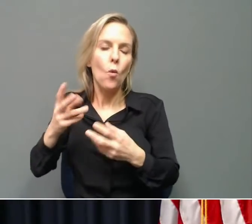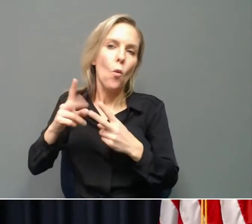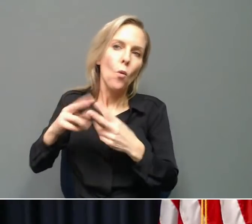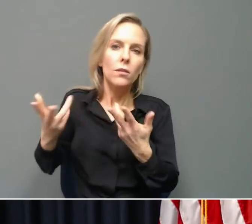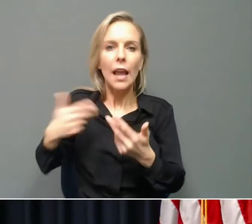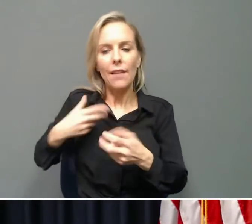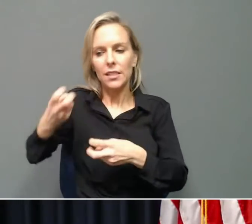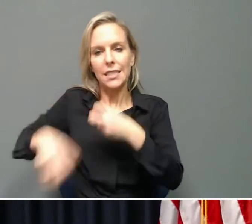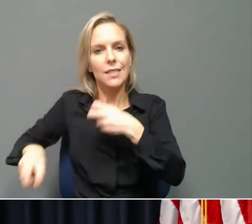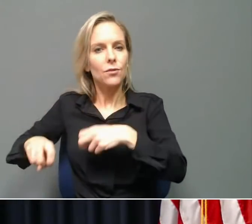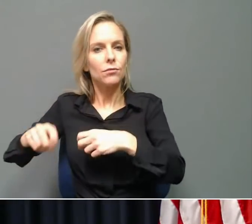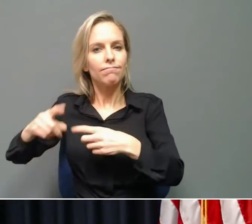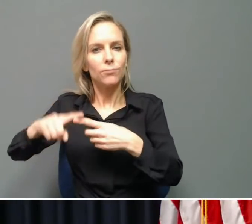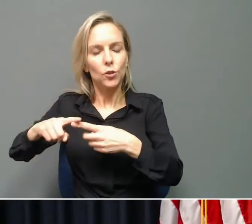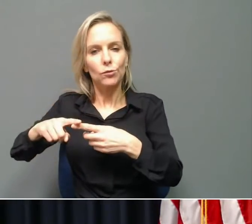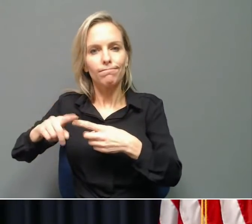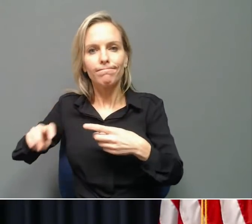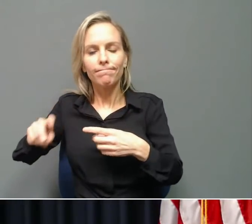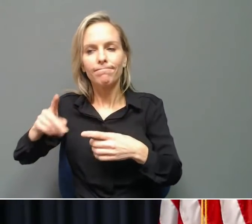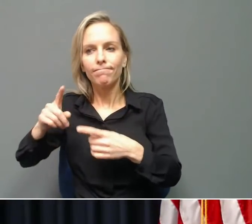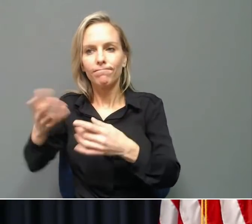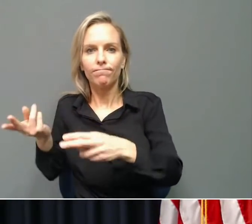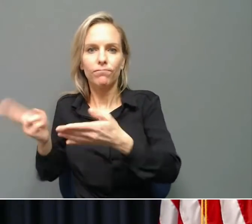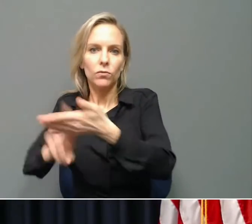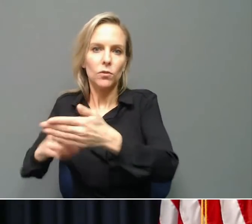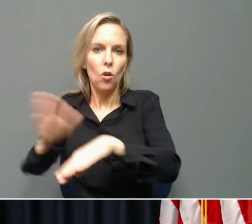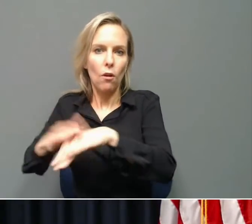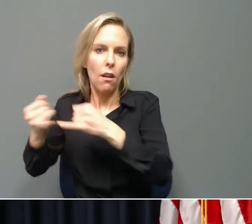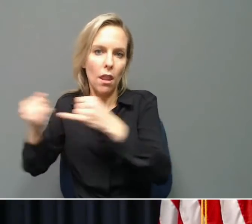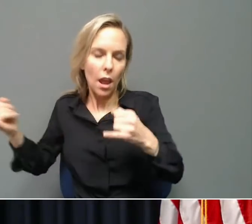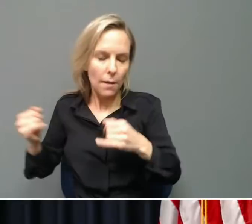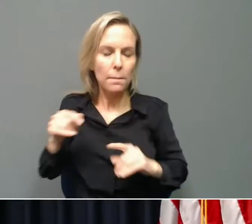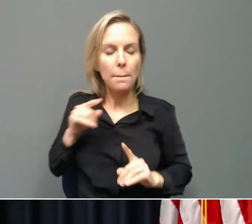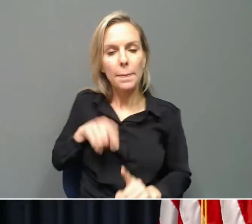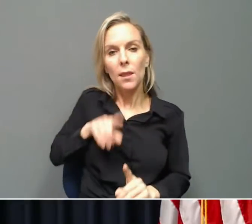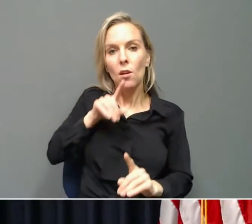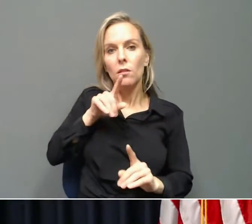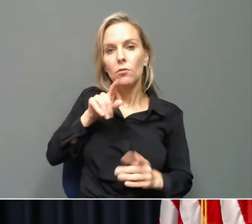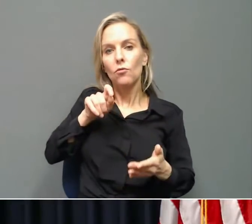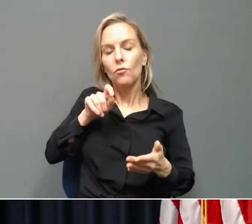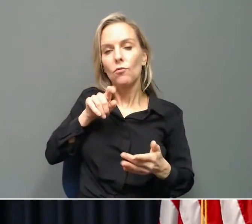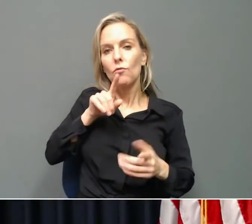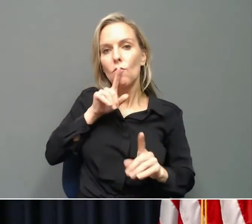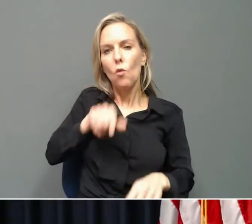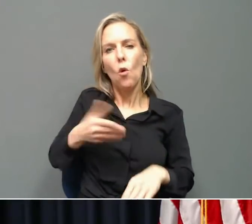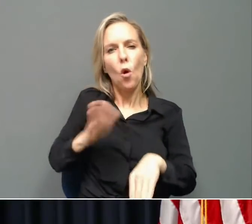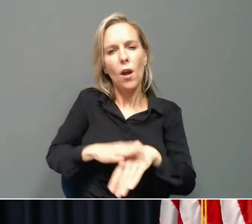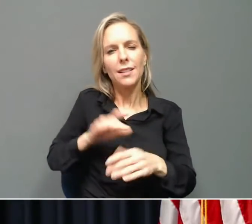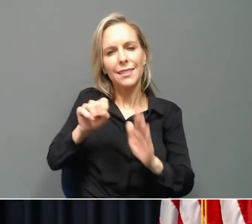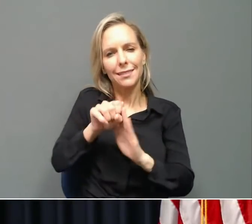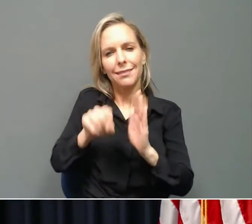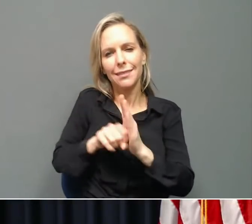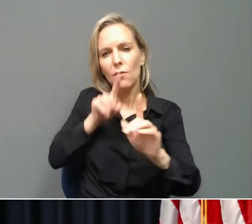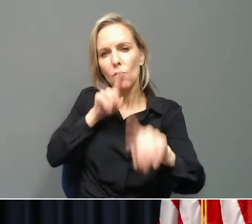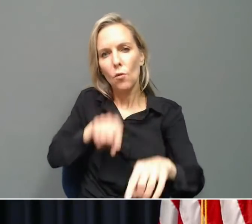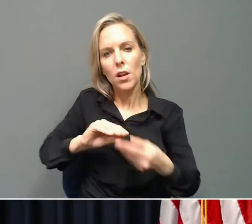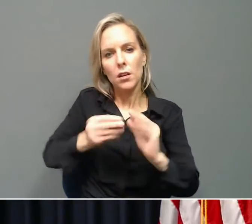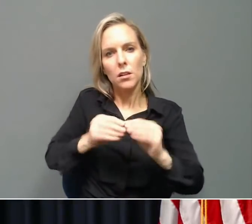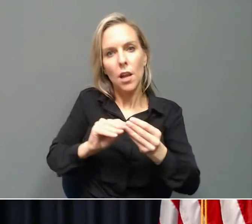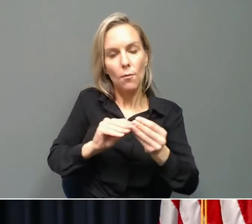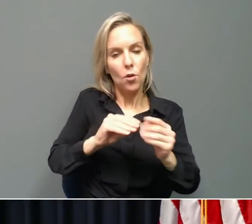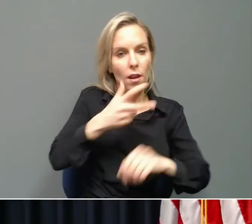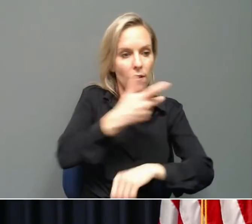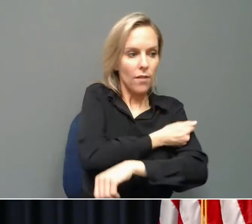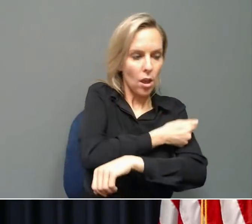online. Okay, on our reports, there's a question here about, on state reports, number of vaccines separated between first